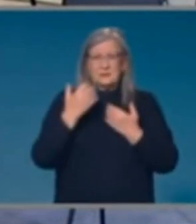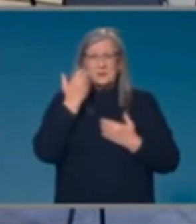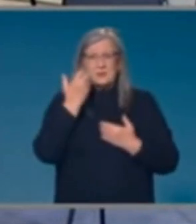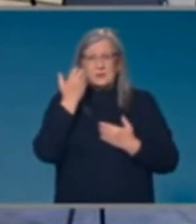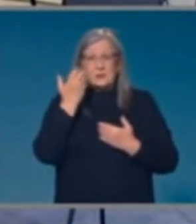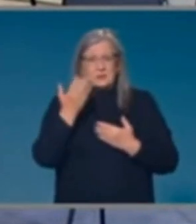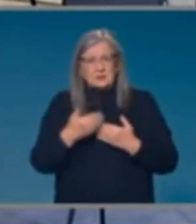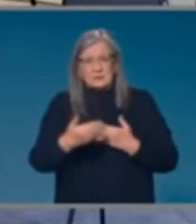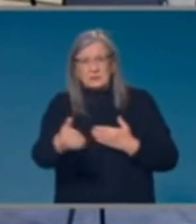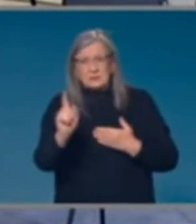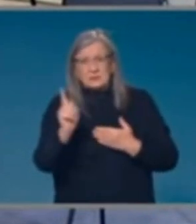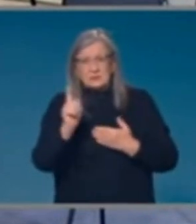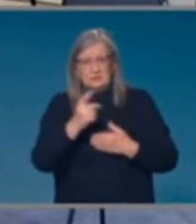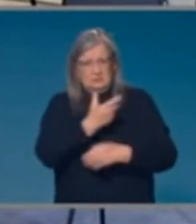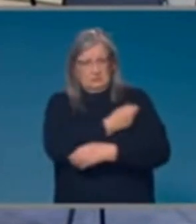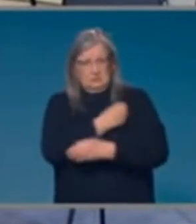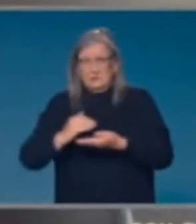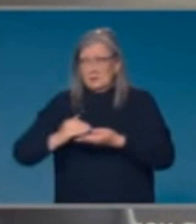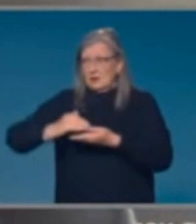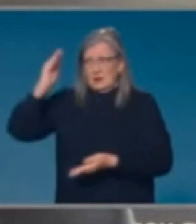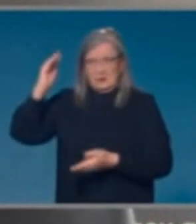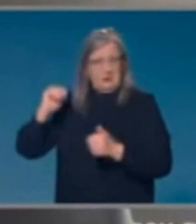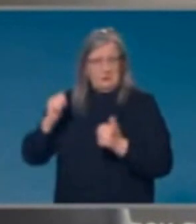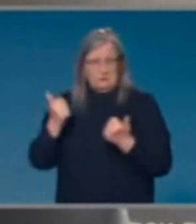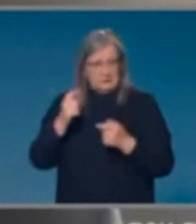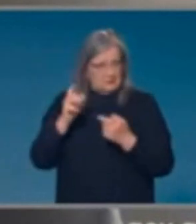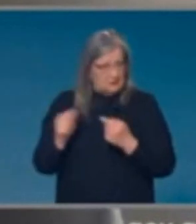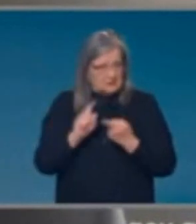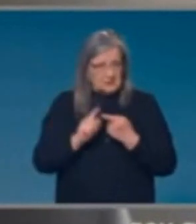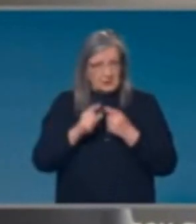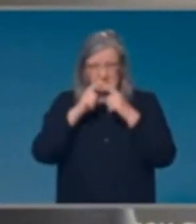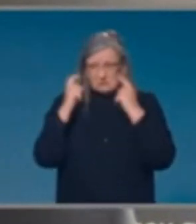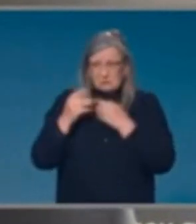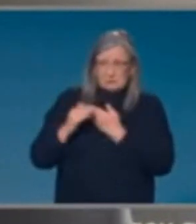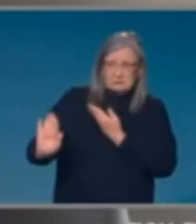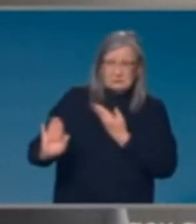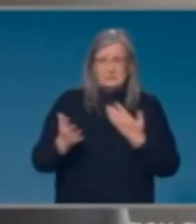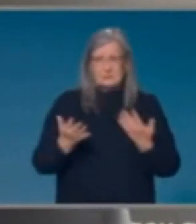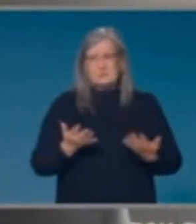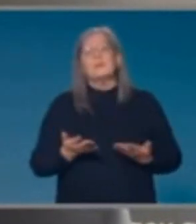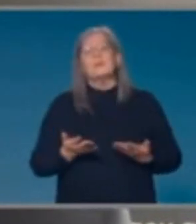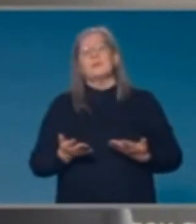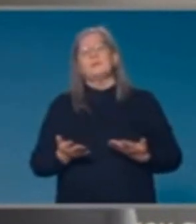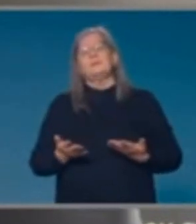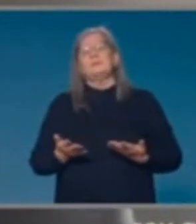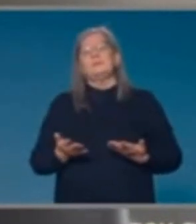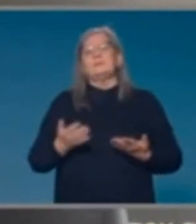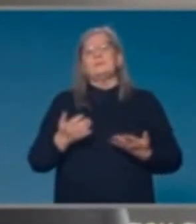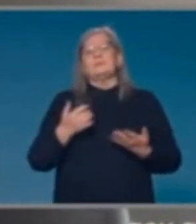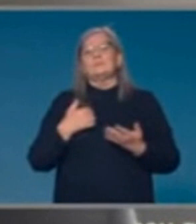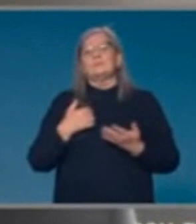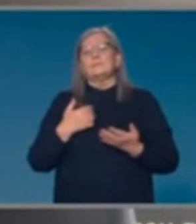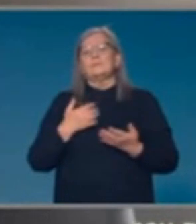increase? Sure. Let me start, if I may. In terms of regional vaccination, the advice I have